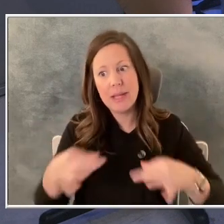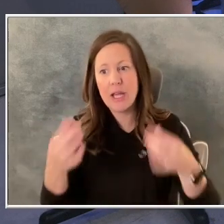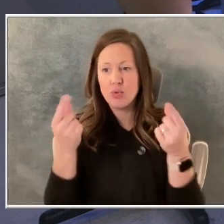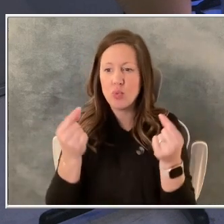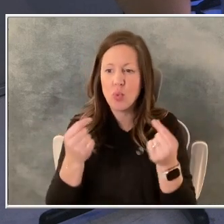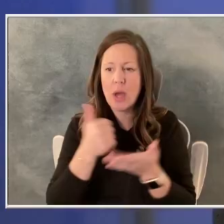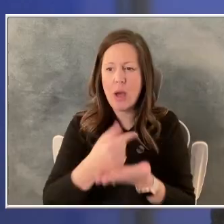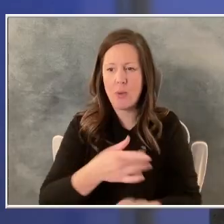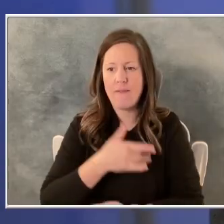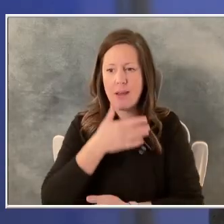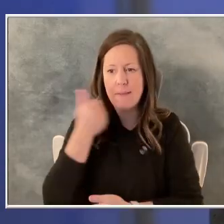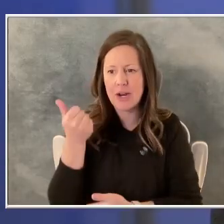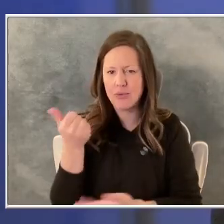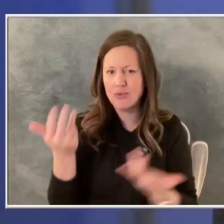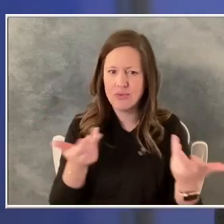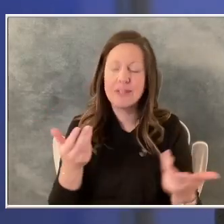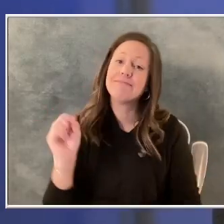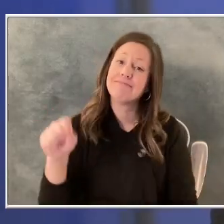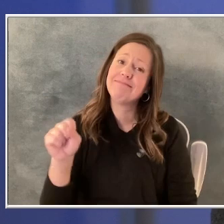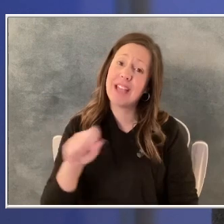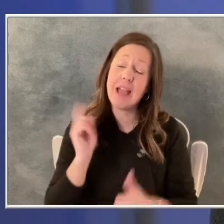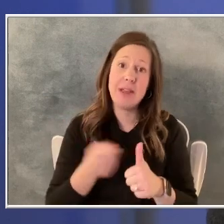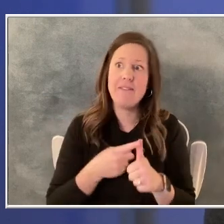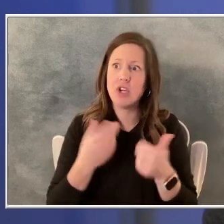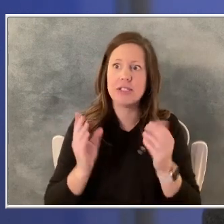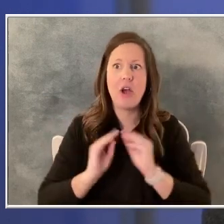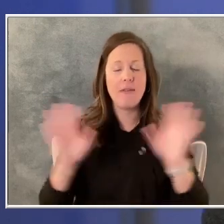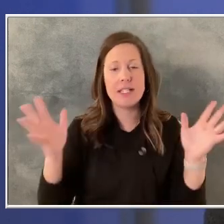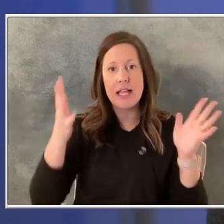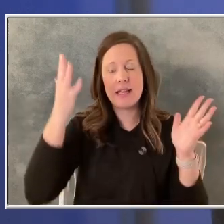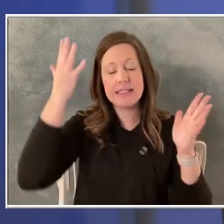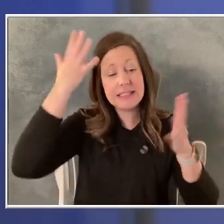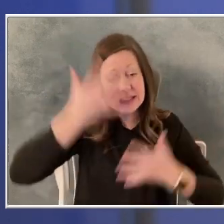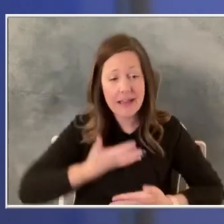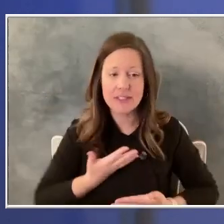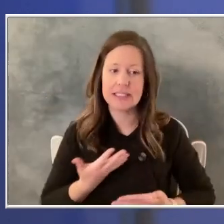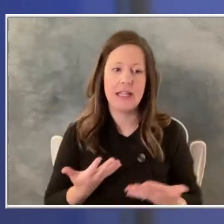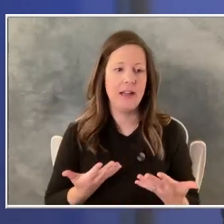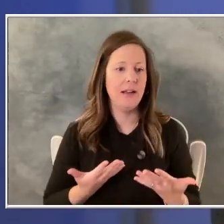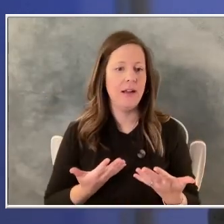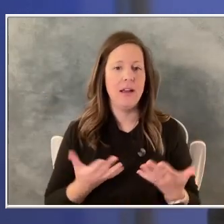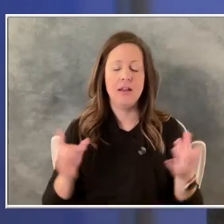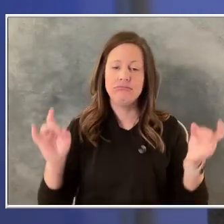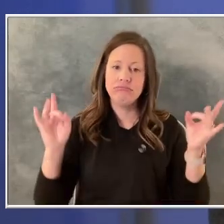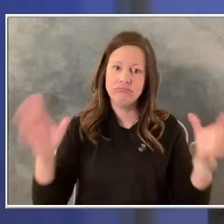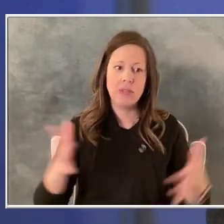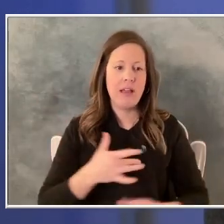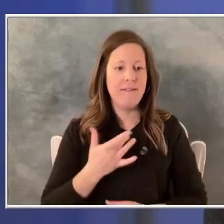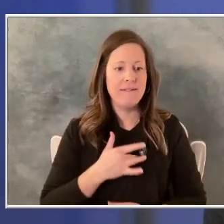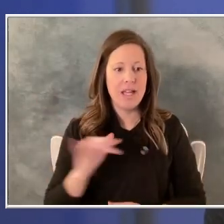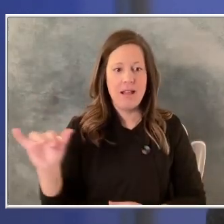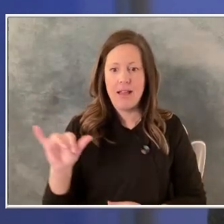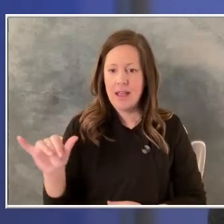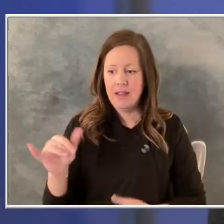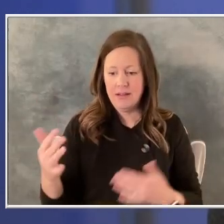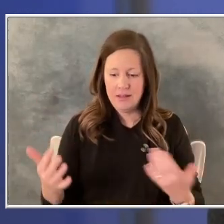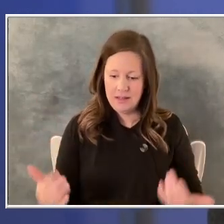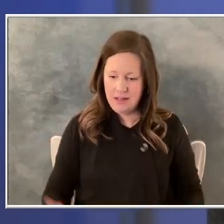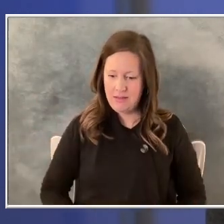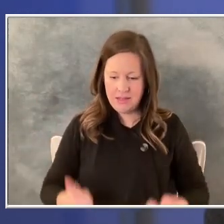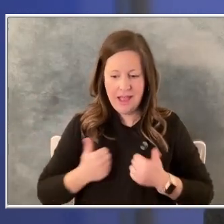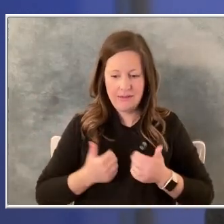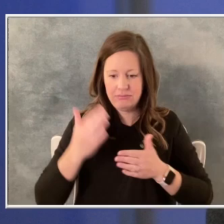mean, at first it's devastating. Mm-hmm. You think about, it's just kind of like your life flashes before you at first,